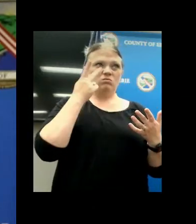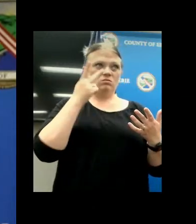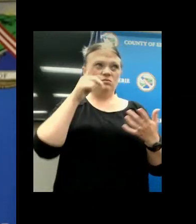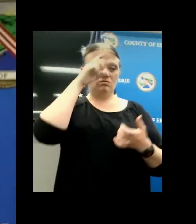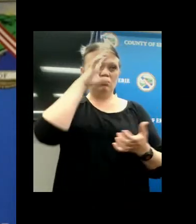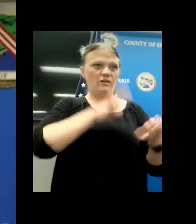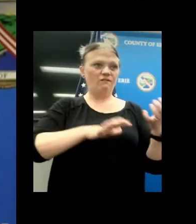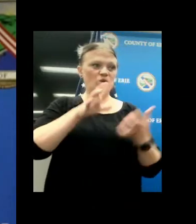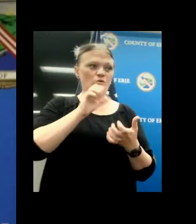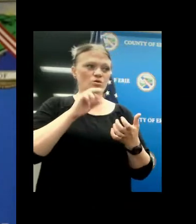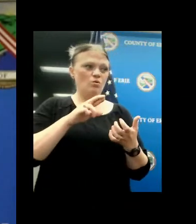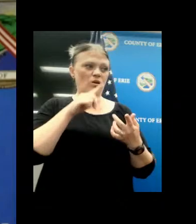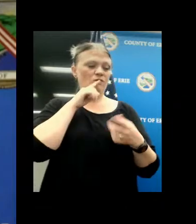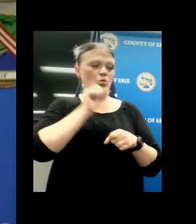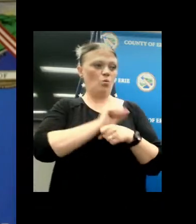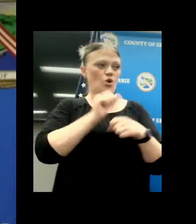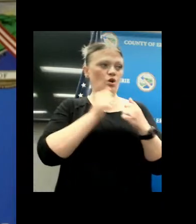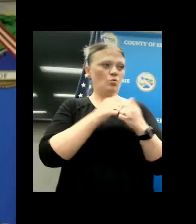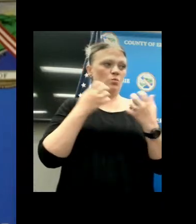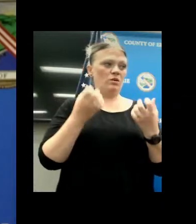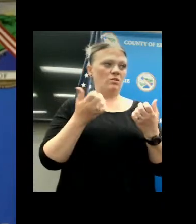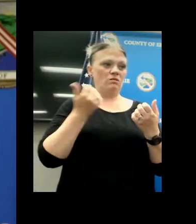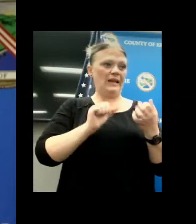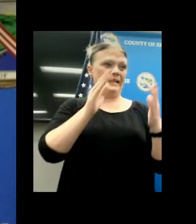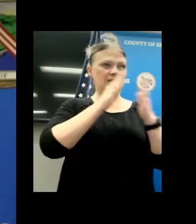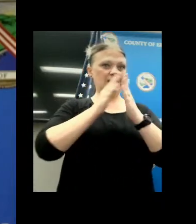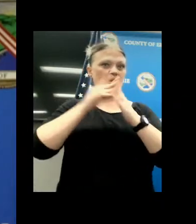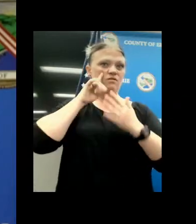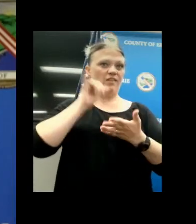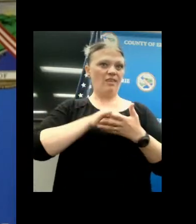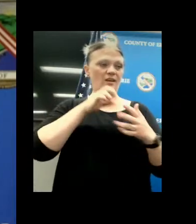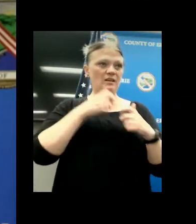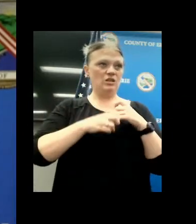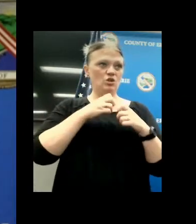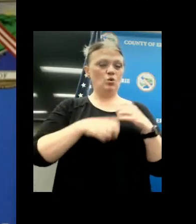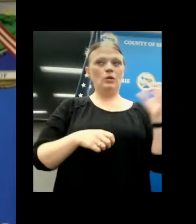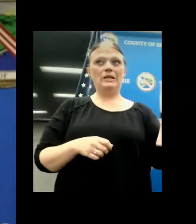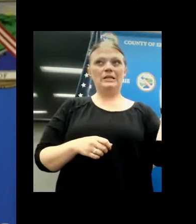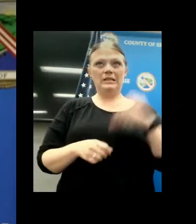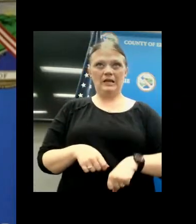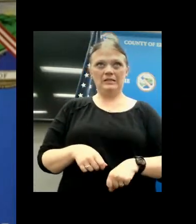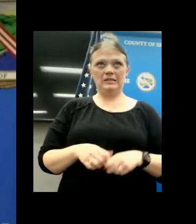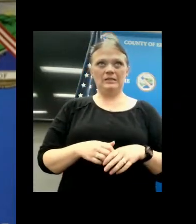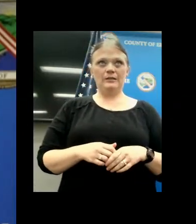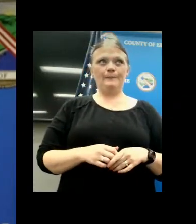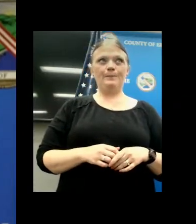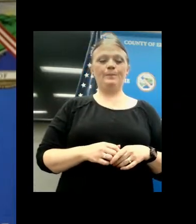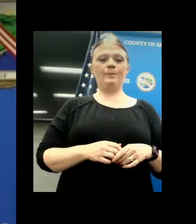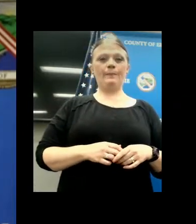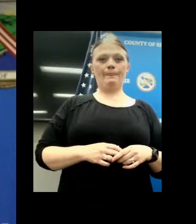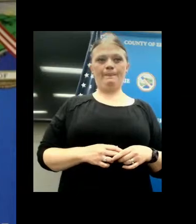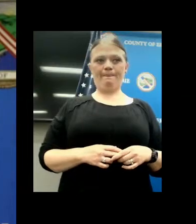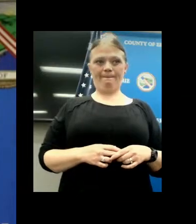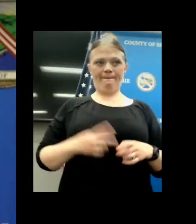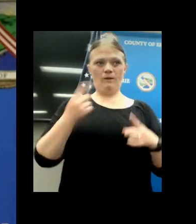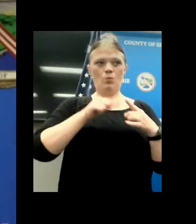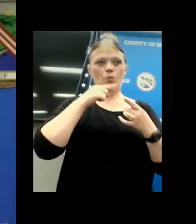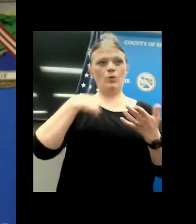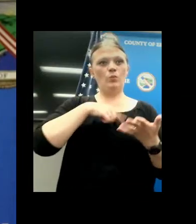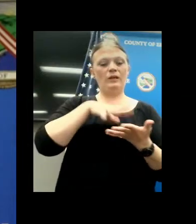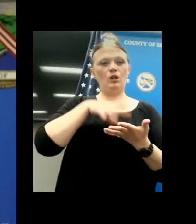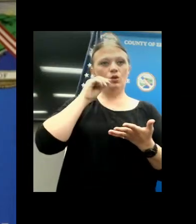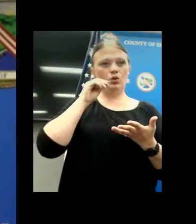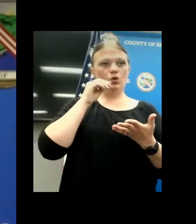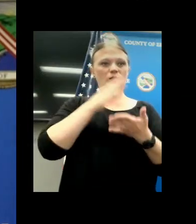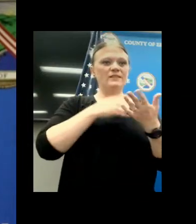and have you worked with a number of municipalities on that issue? Yes, when we learn